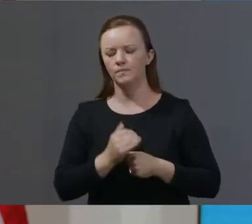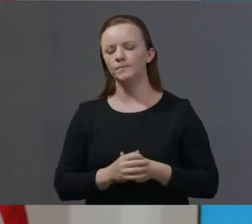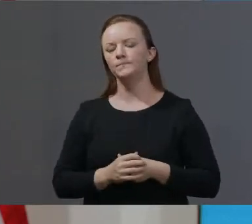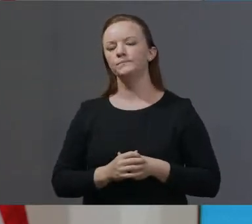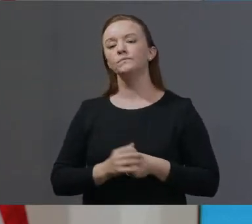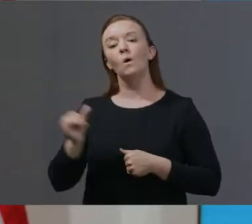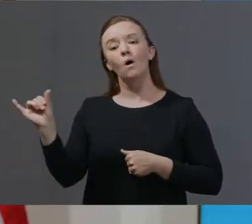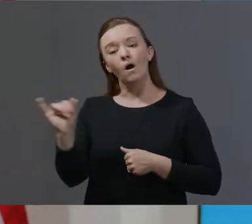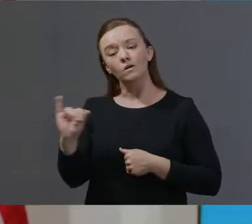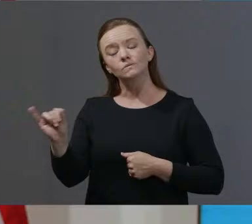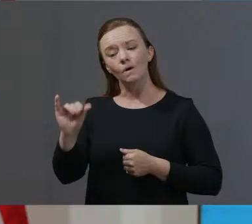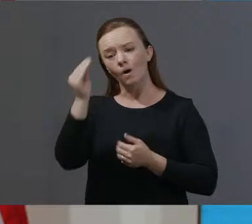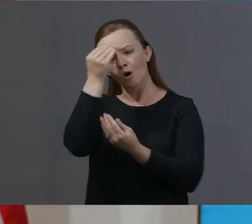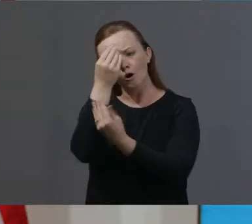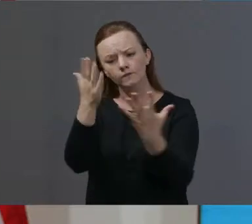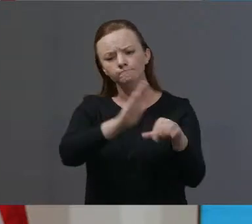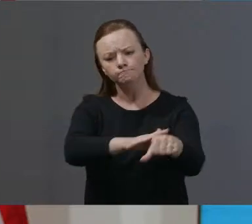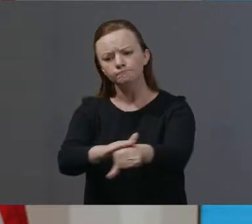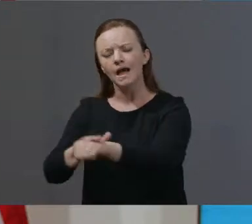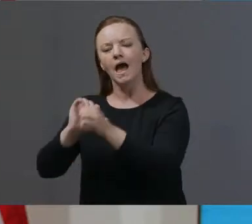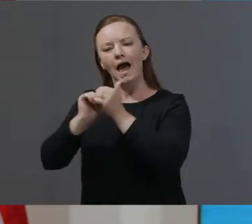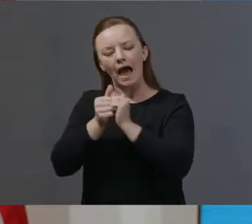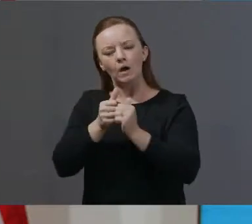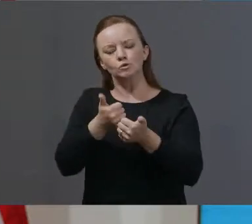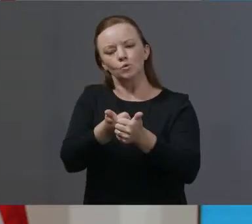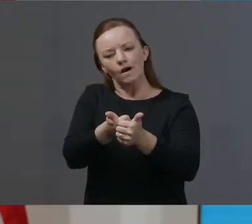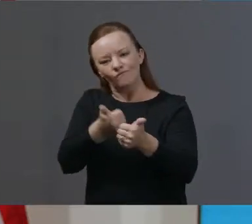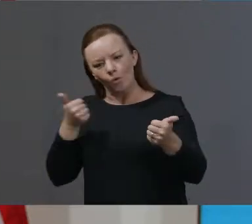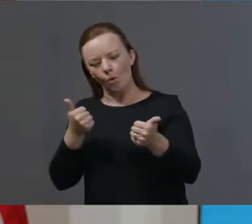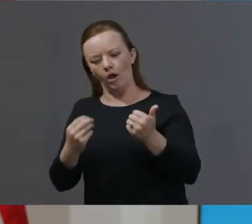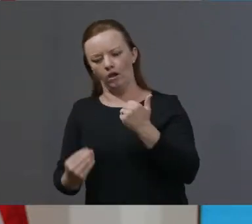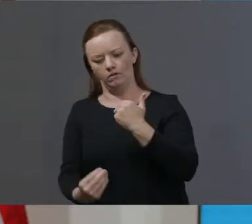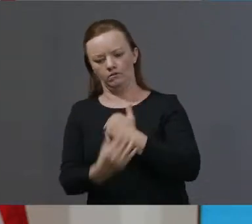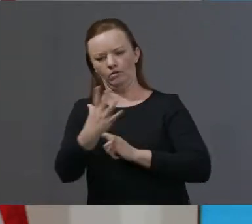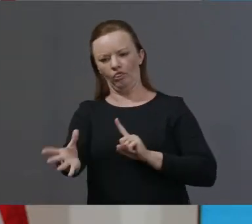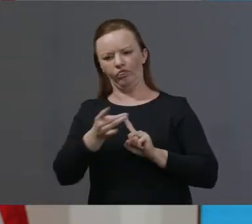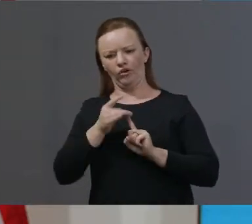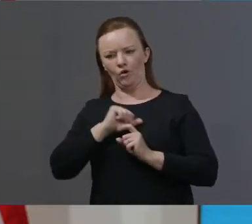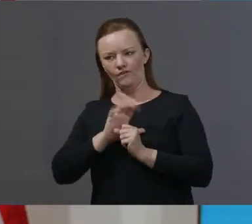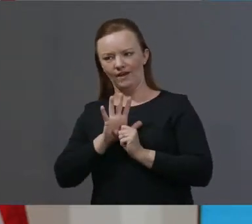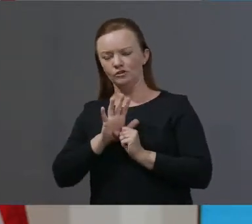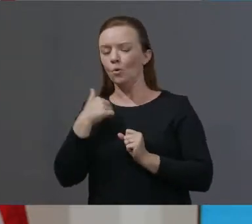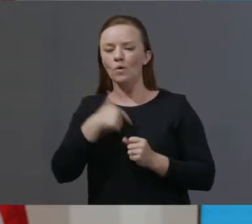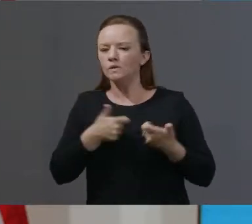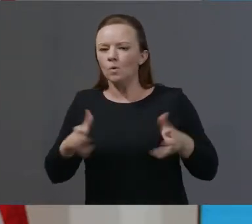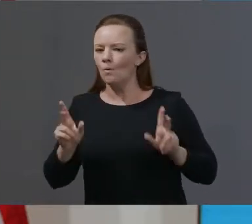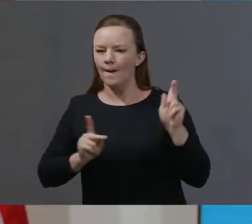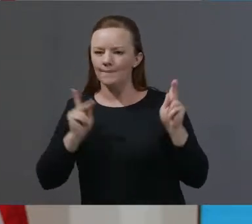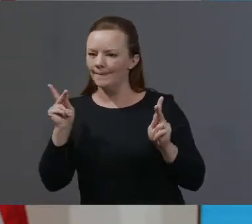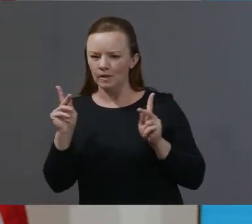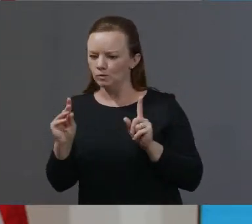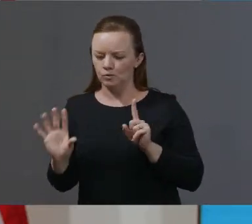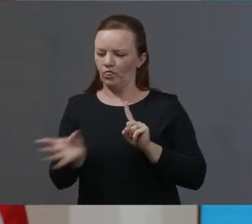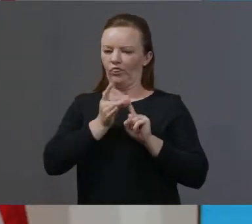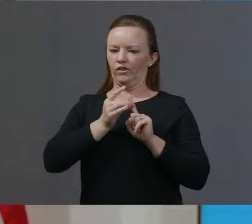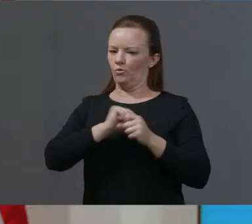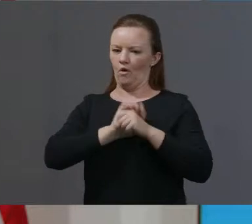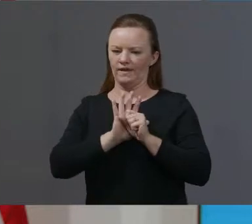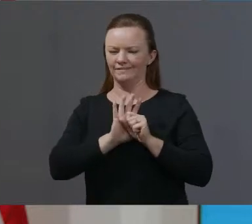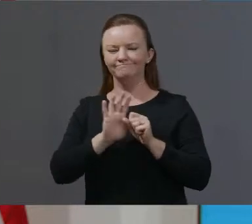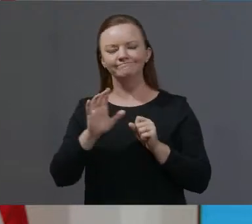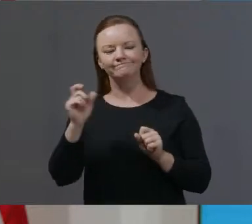there are steps people can take, because we don't want anyone to get this virus. It's taken quite a while to get to this point. I